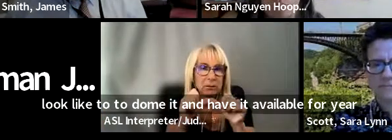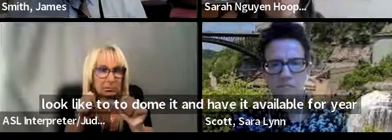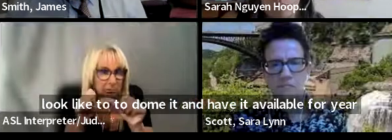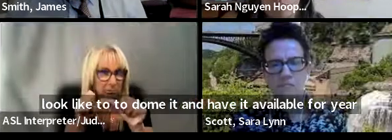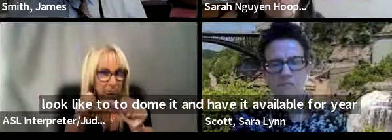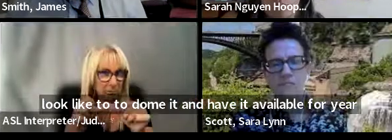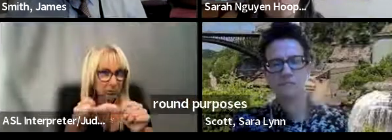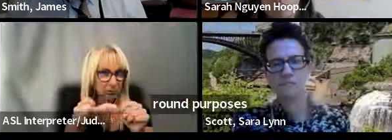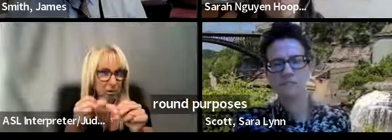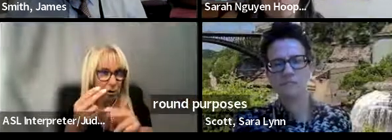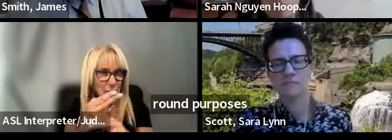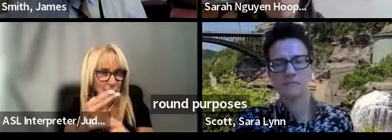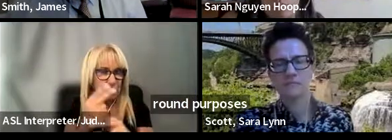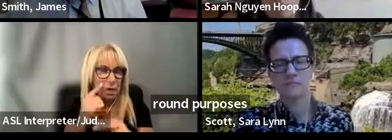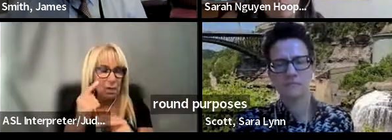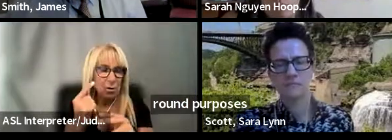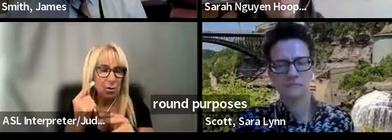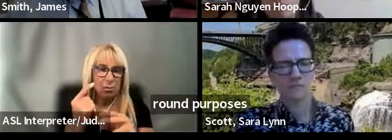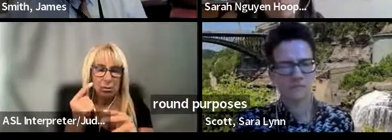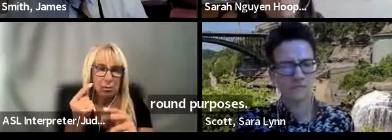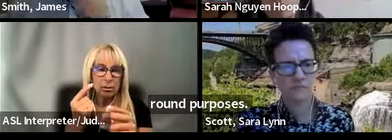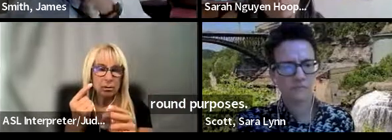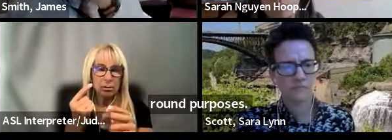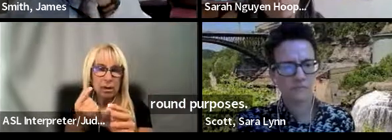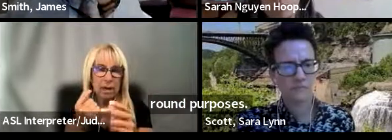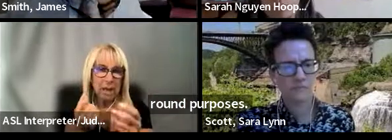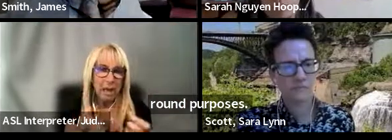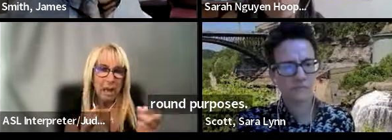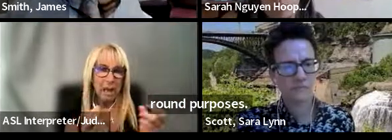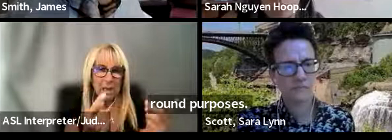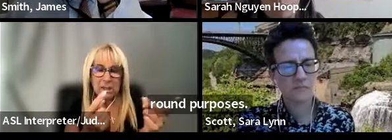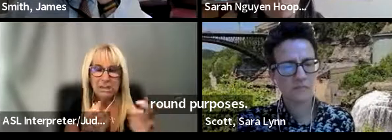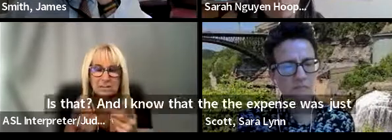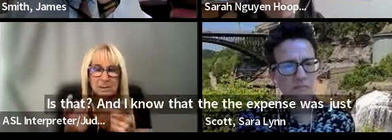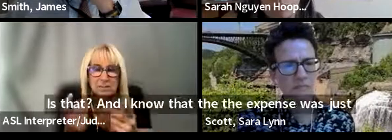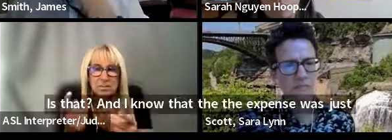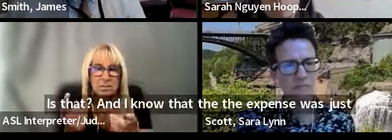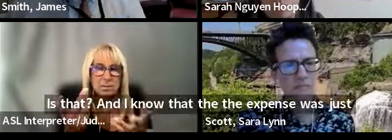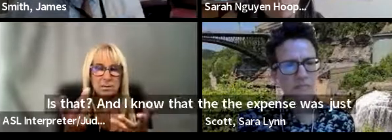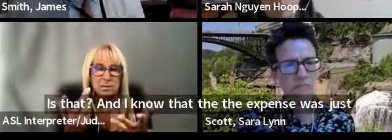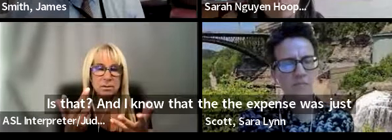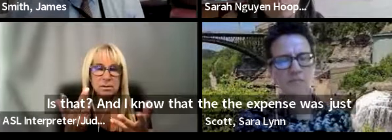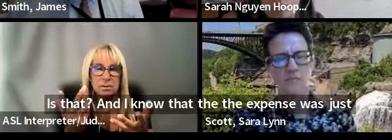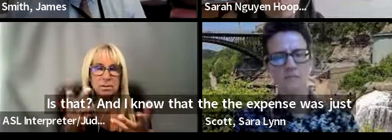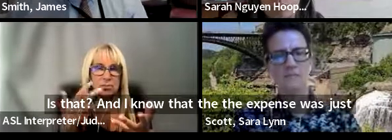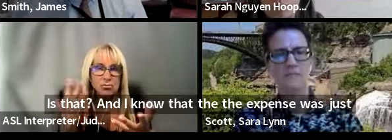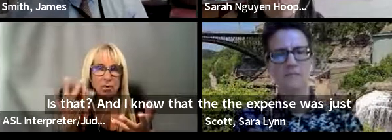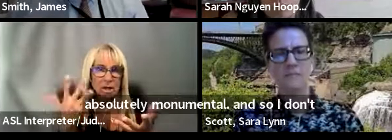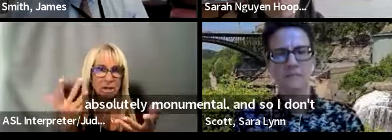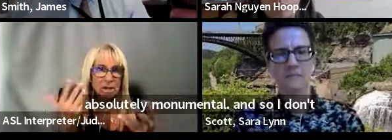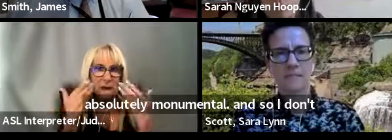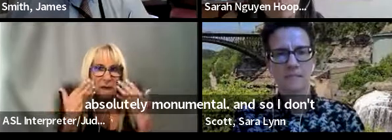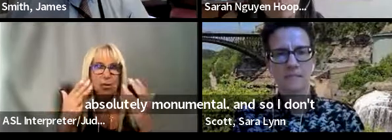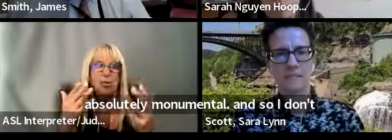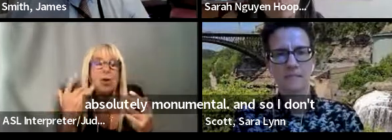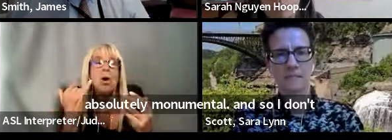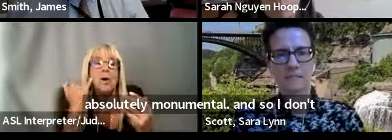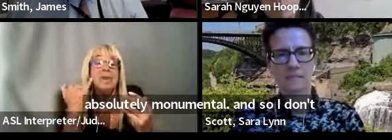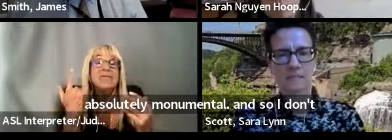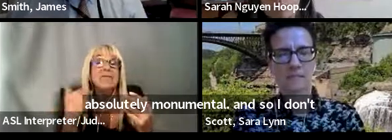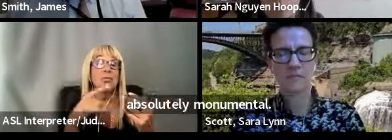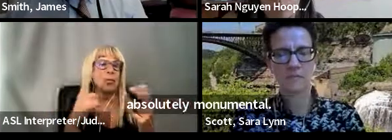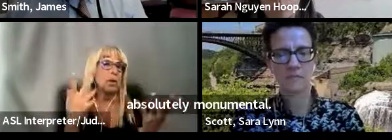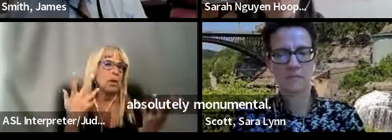know that the expense was just absolutely monumental. And so I don't know that it was ever pursued, but I do think there were